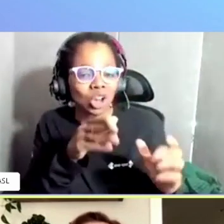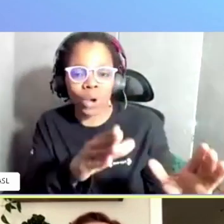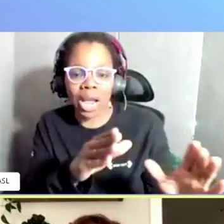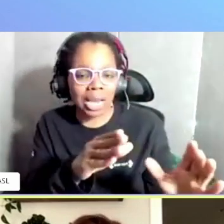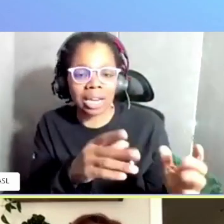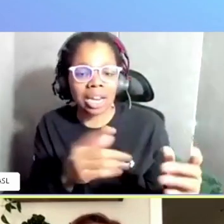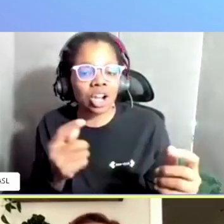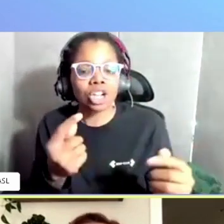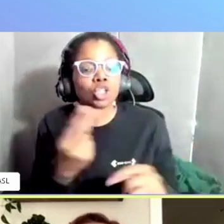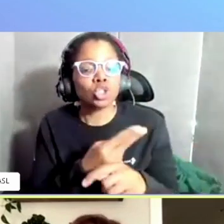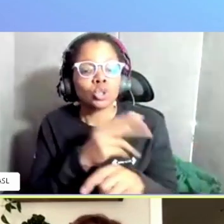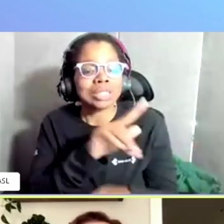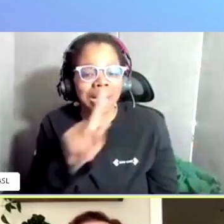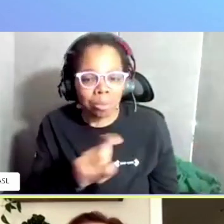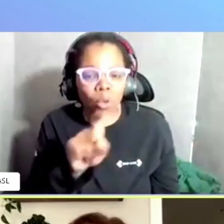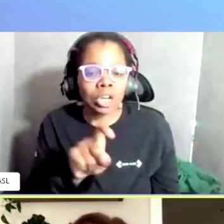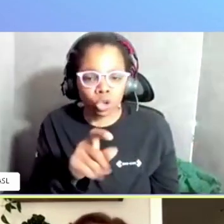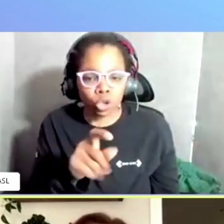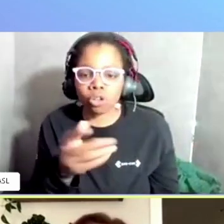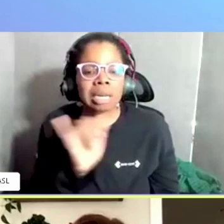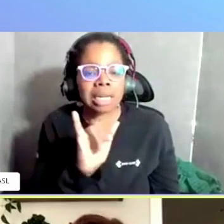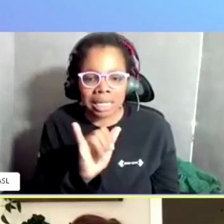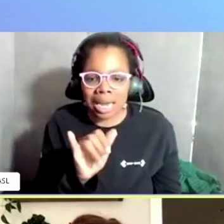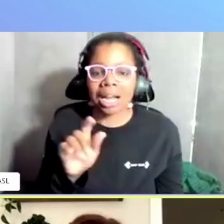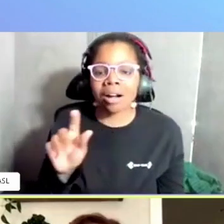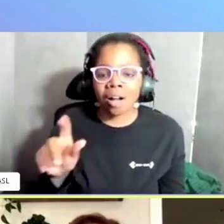with a pointer, such as a mouse or a finger.